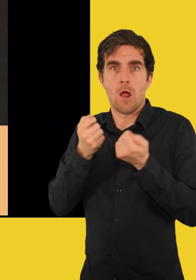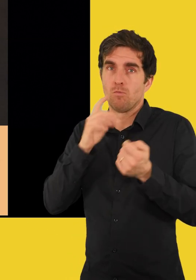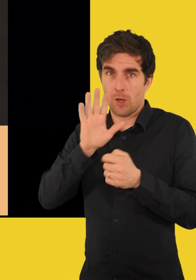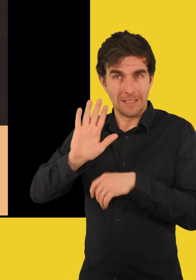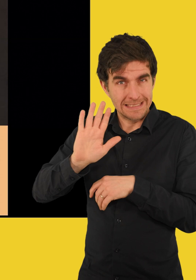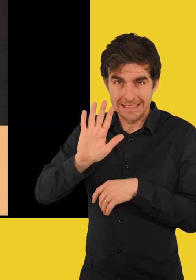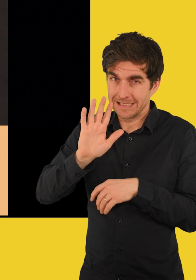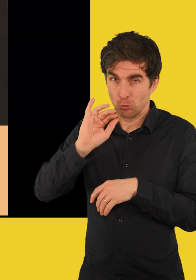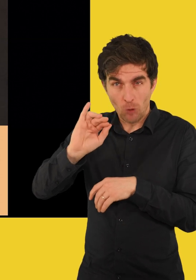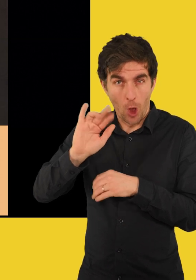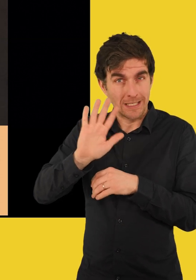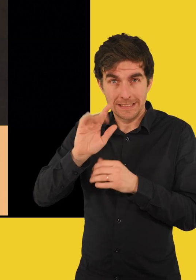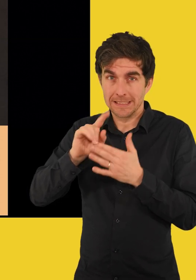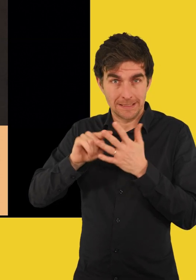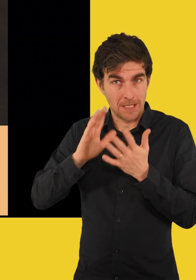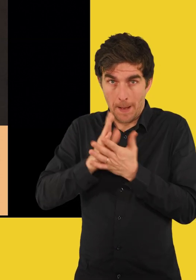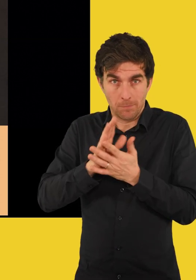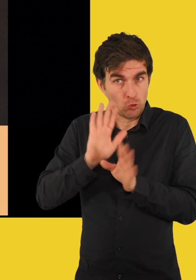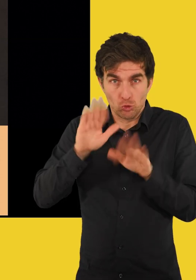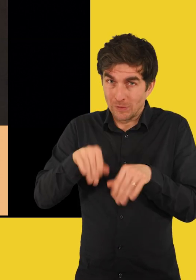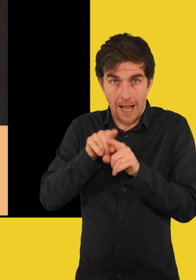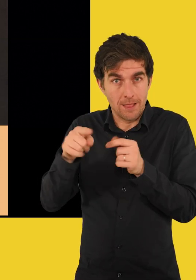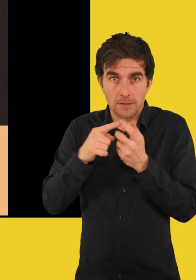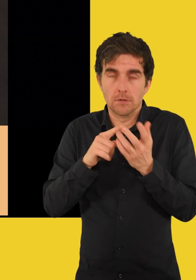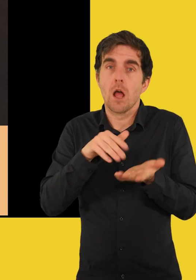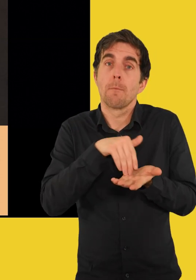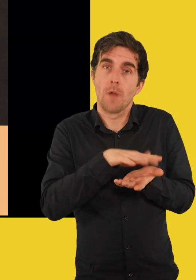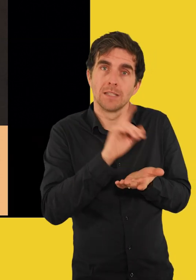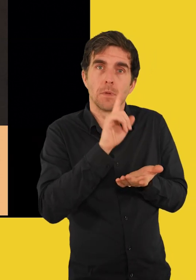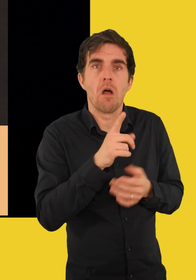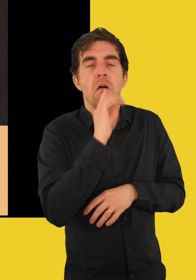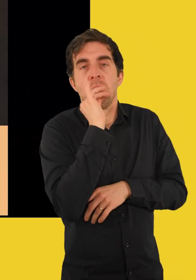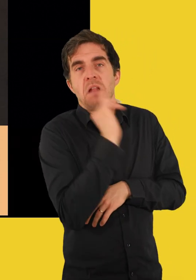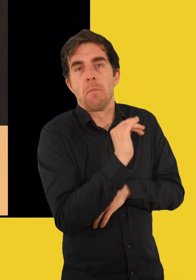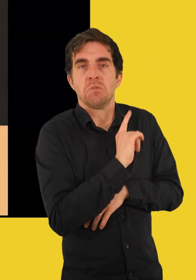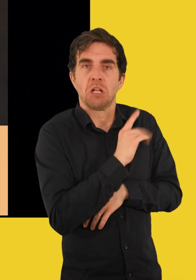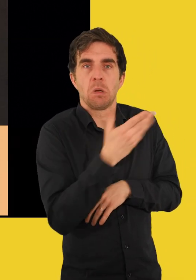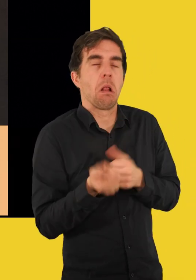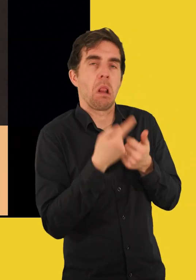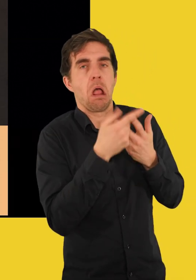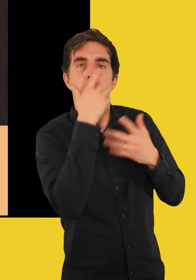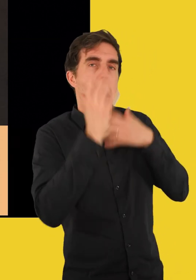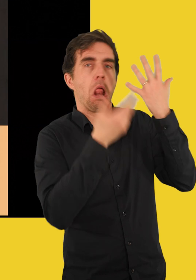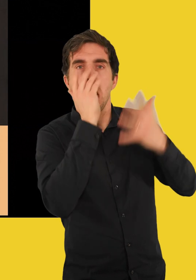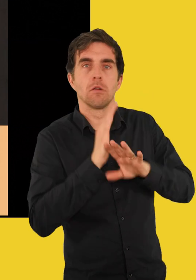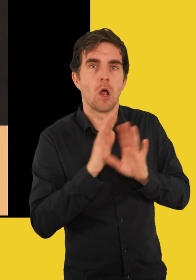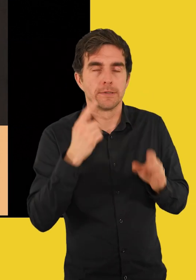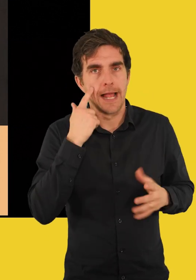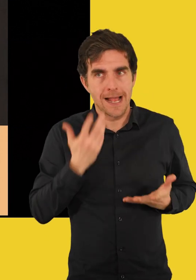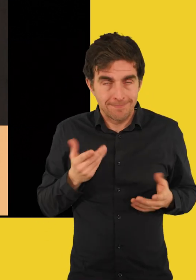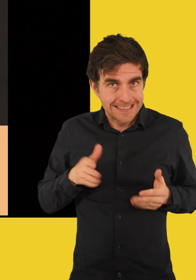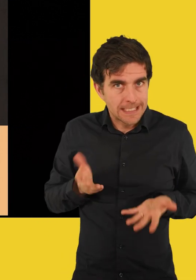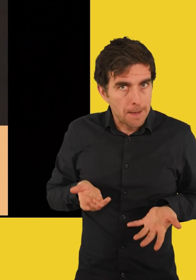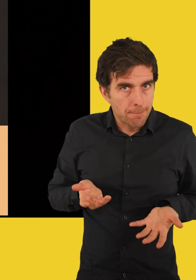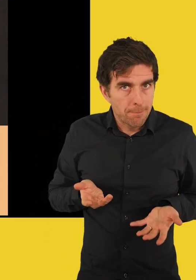to correct what they believe is wrong with people. Marginalised people are blamed for their circumstances rather than the systems that marginalise